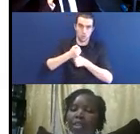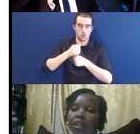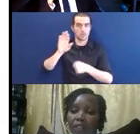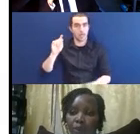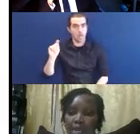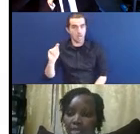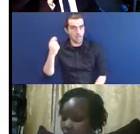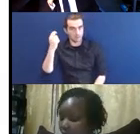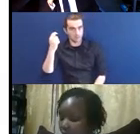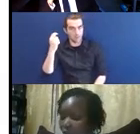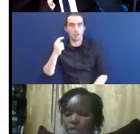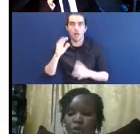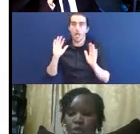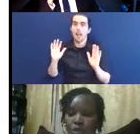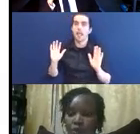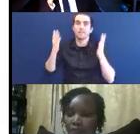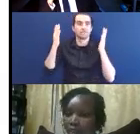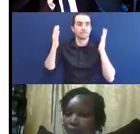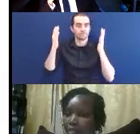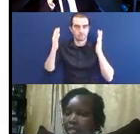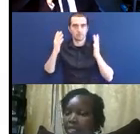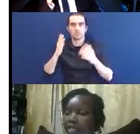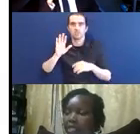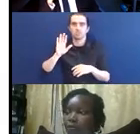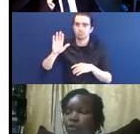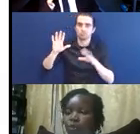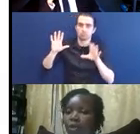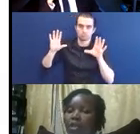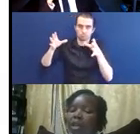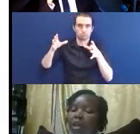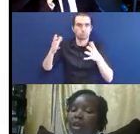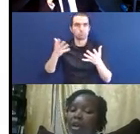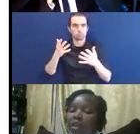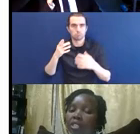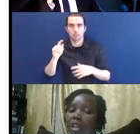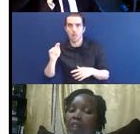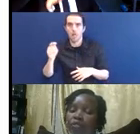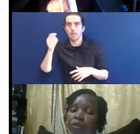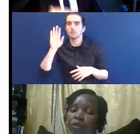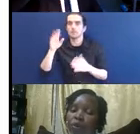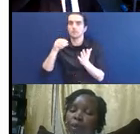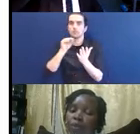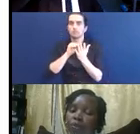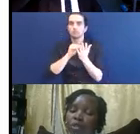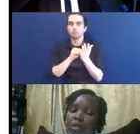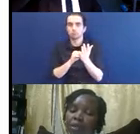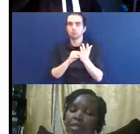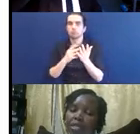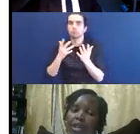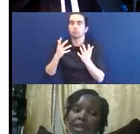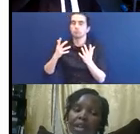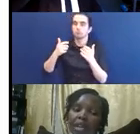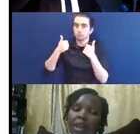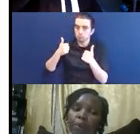policy-wise very well entrenched in the constitution, where 5% is supposed to be reserved for persons with